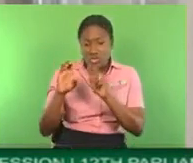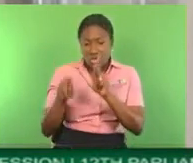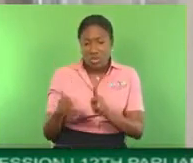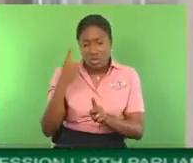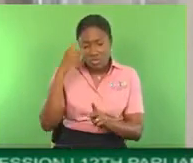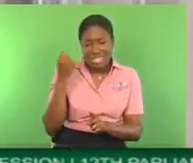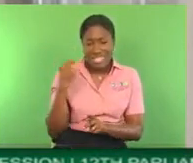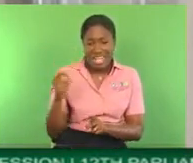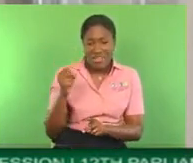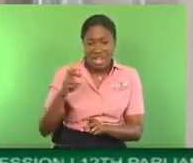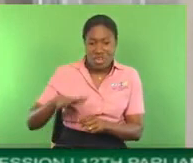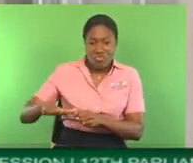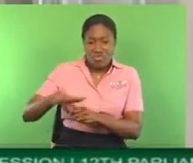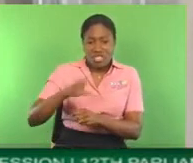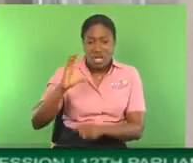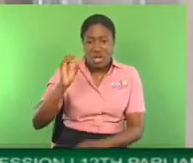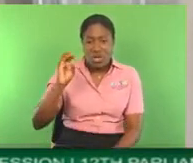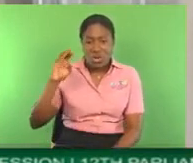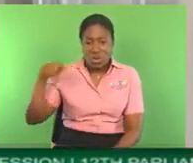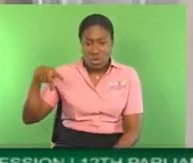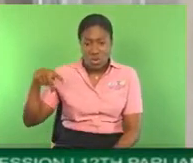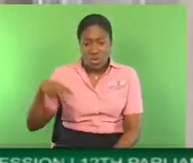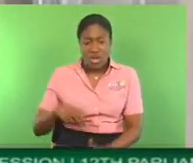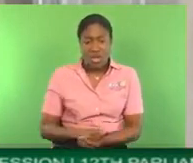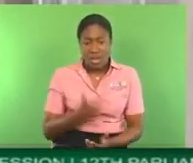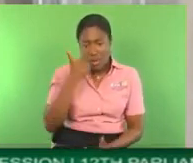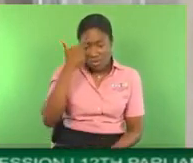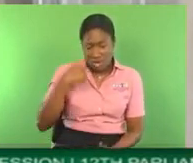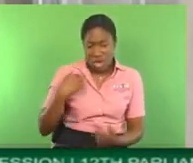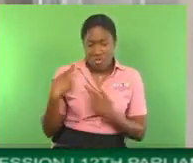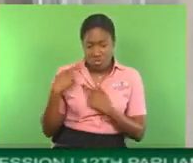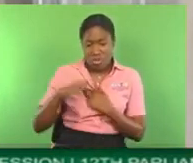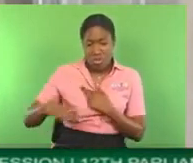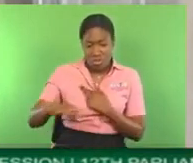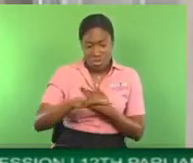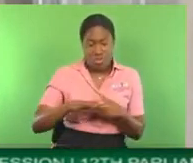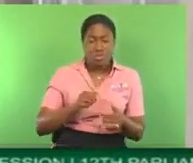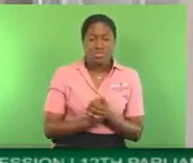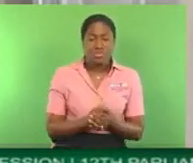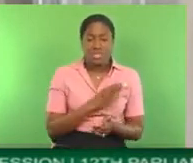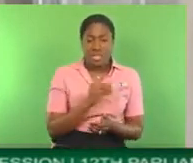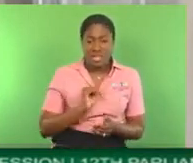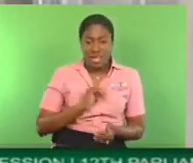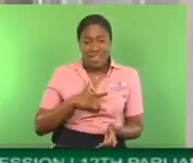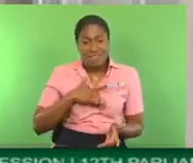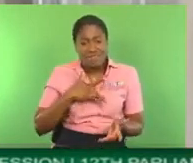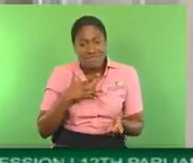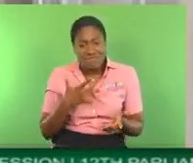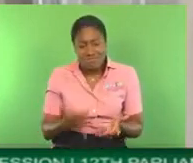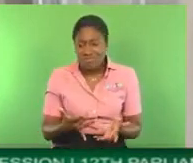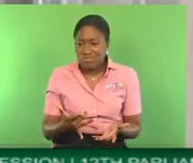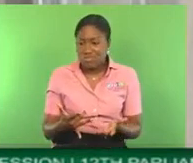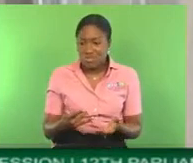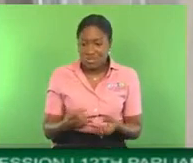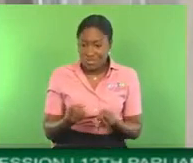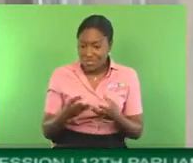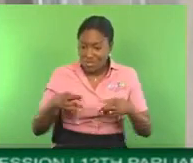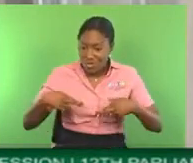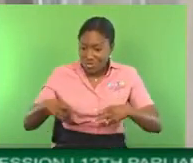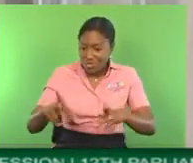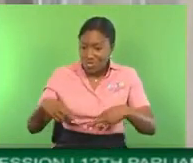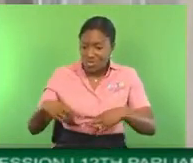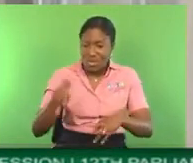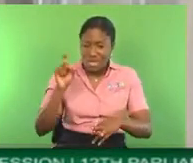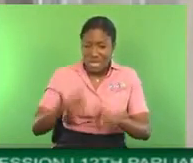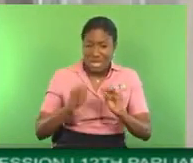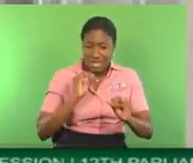Regional Corporation, as my constituency falls within this region, and I feel for the chairman, as many of the roads that are in need